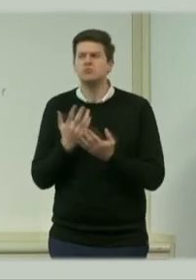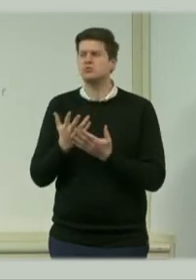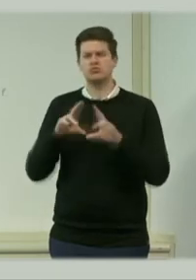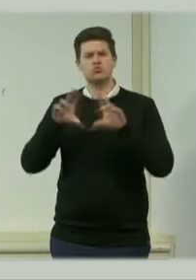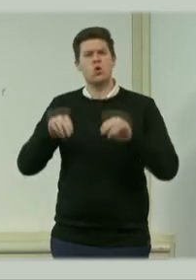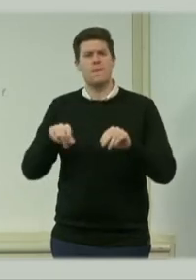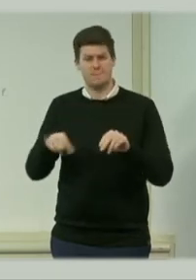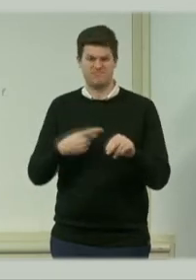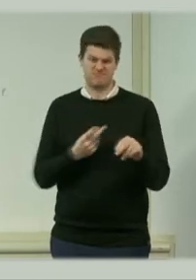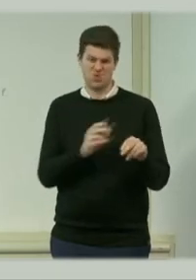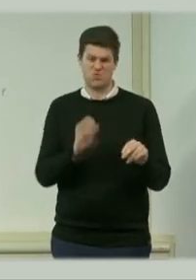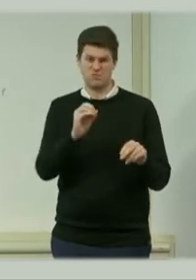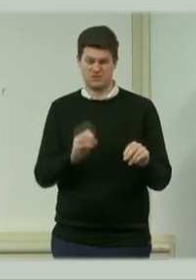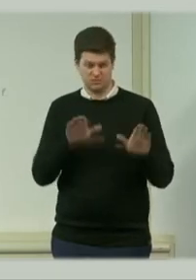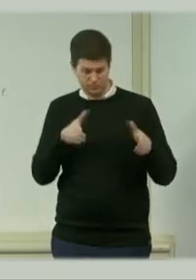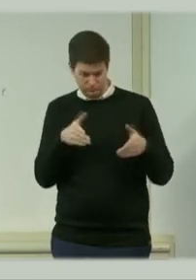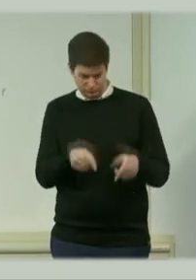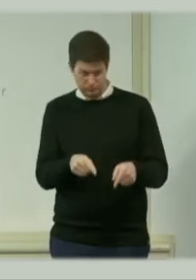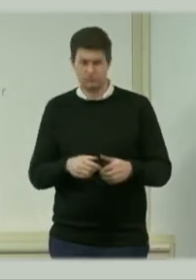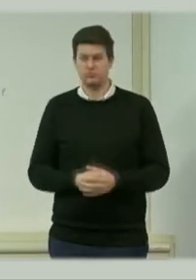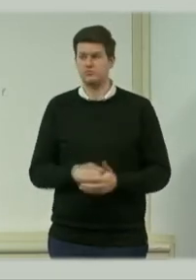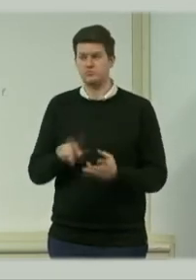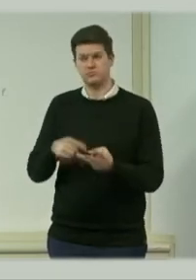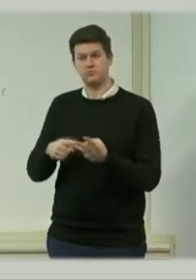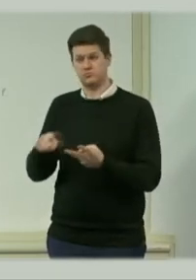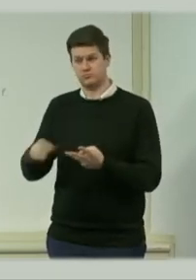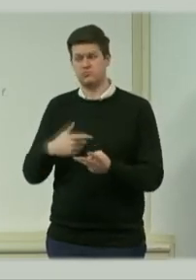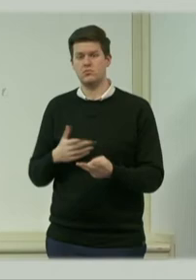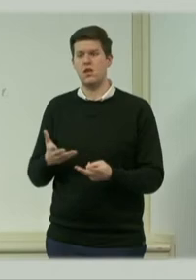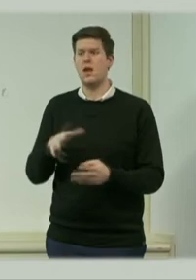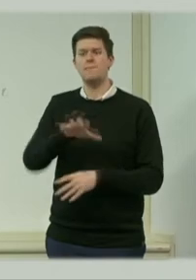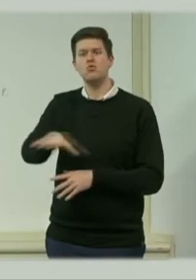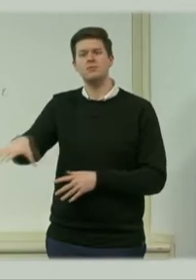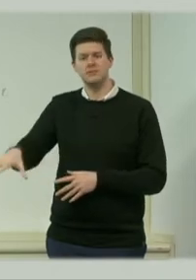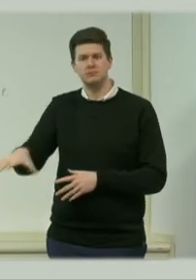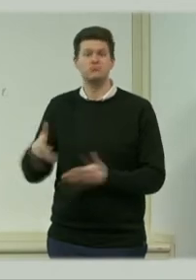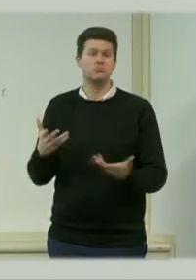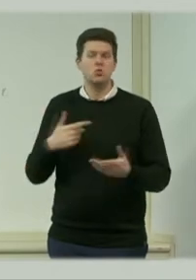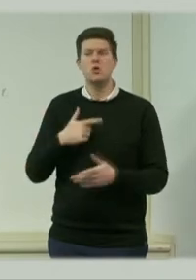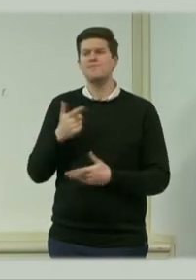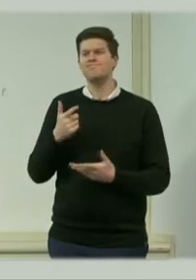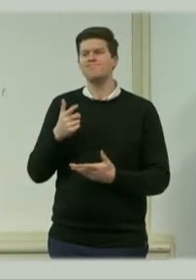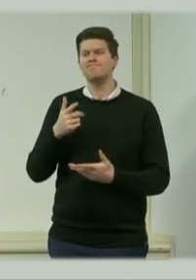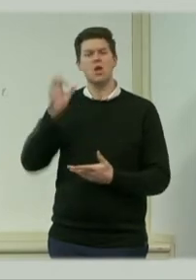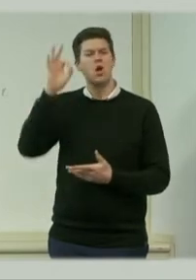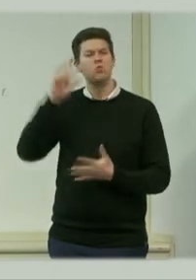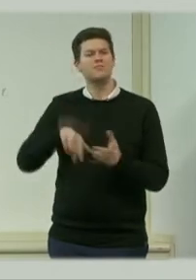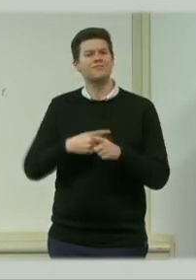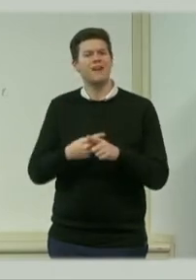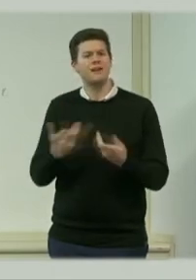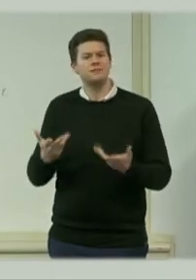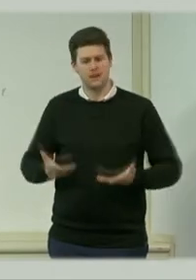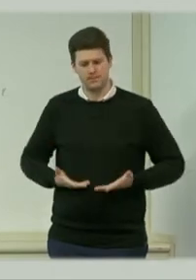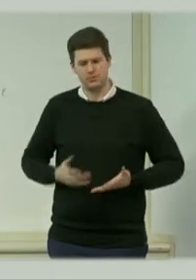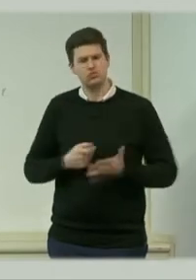or so. And then there are taxes on land and property. So that's like the council tax you pay to your council and the business rates that